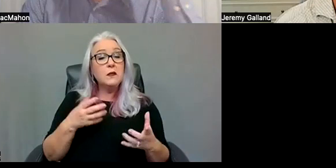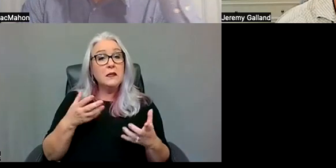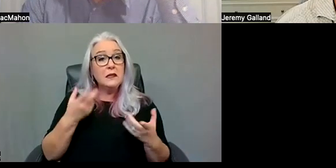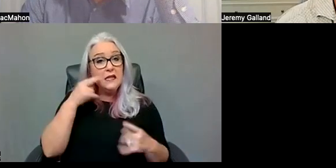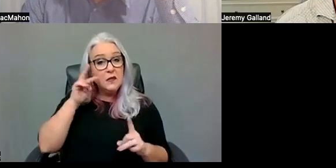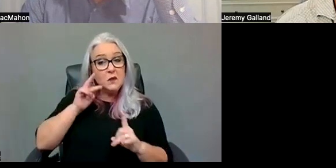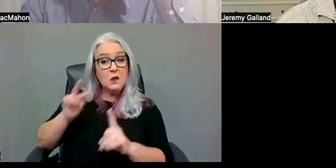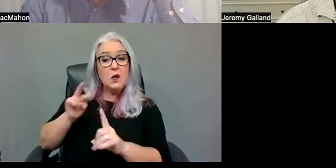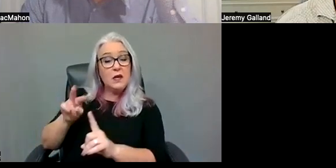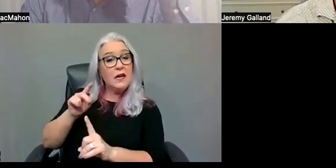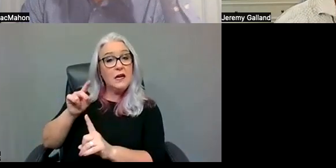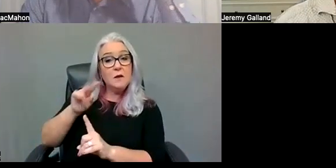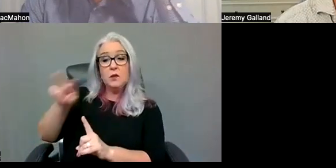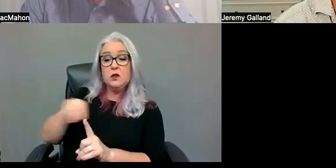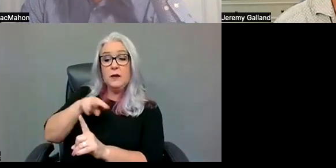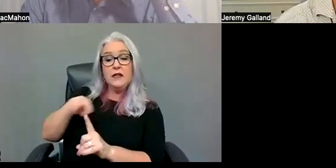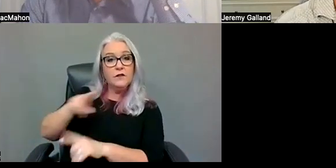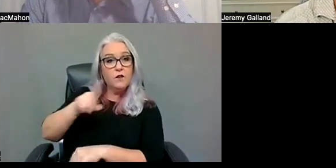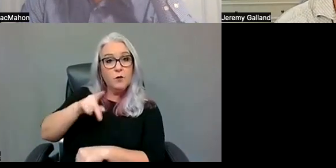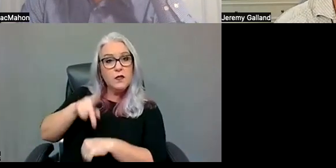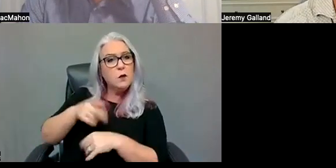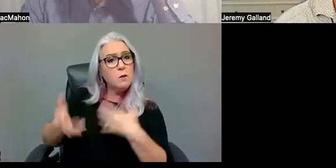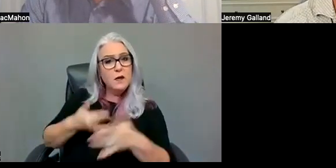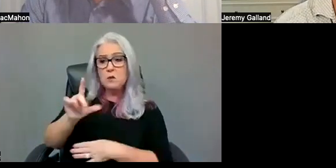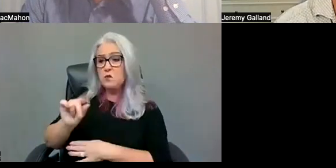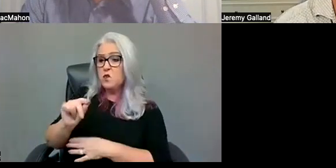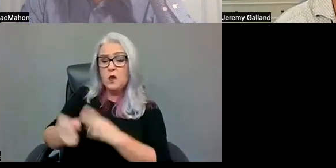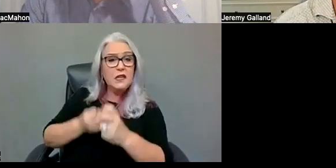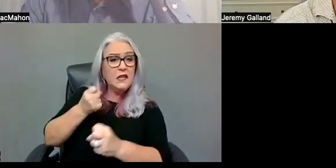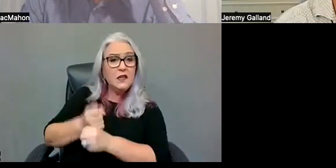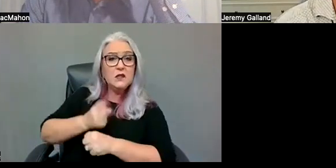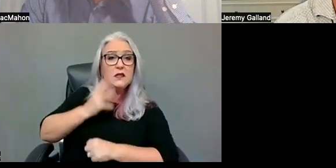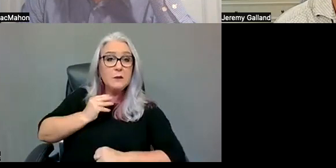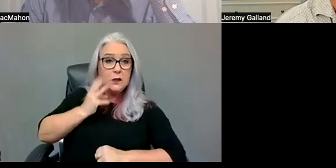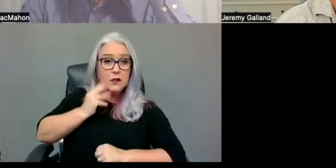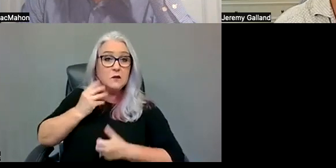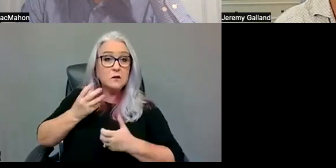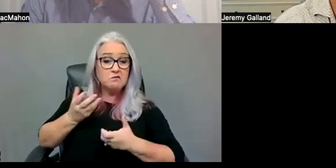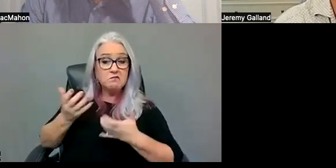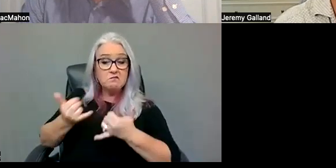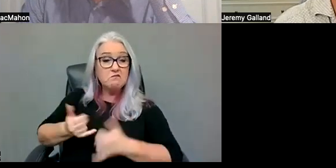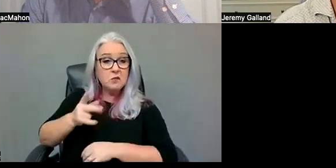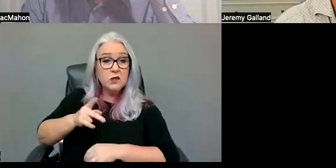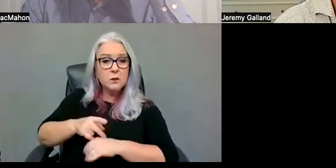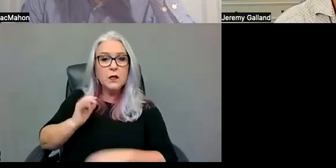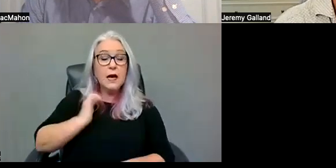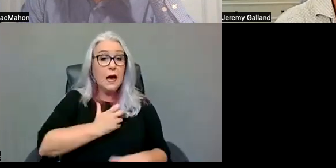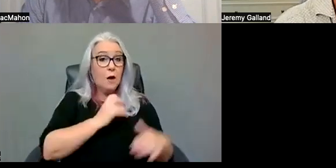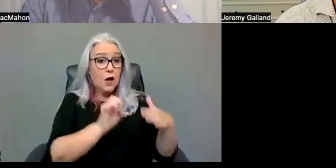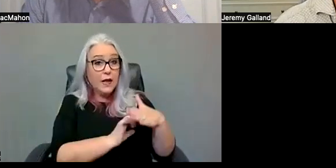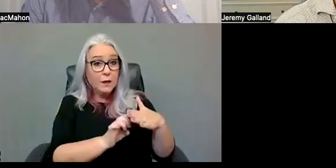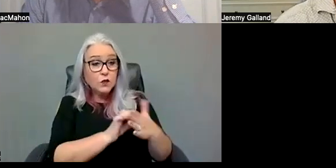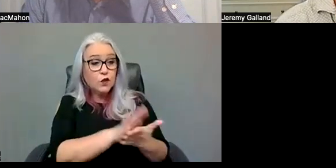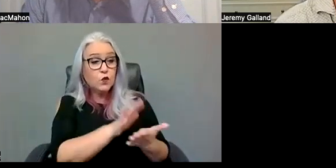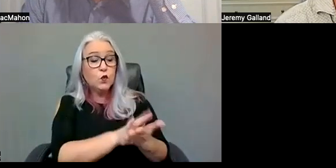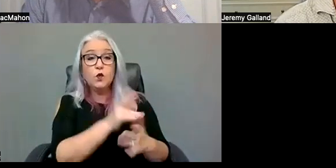The principal might have 20 years of experience, the current principal in our high school. Our elementary school principal, she's been